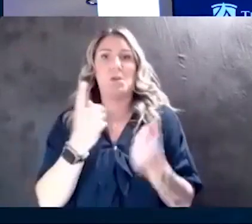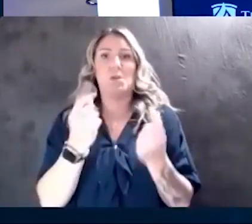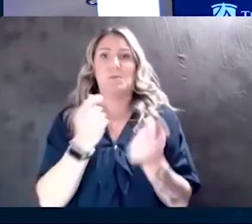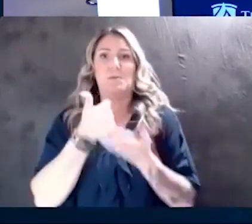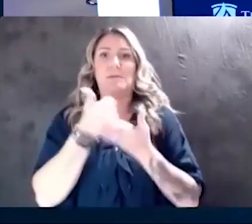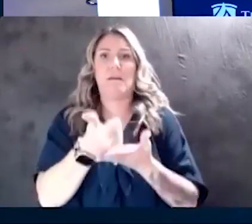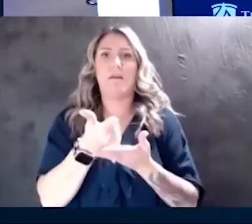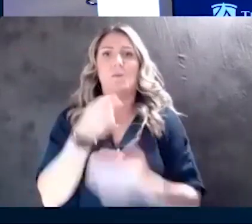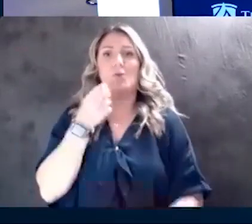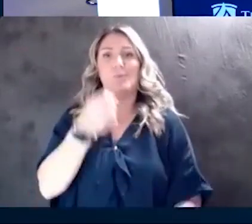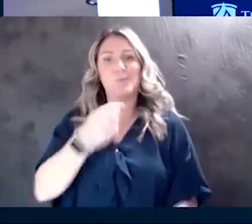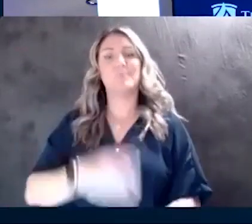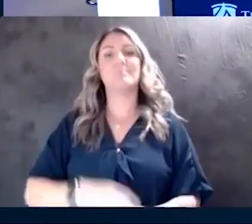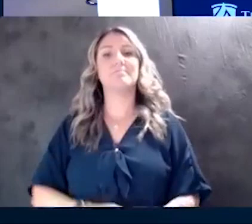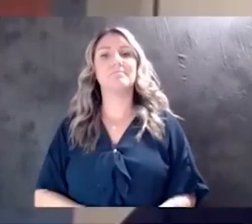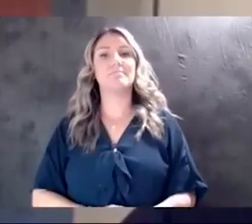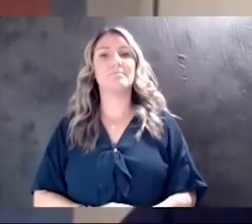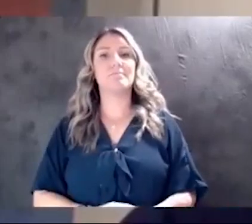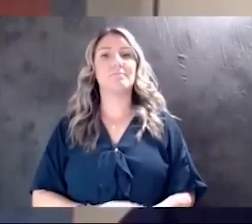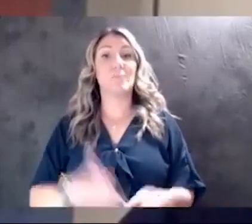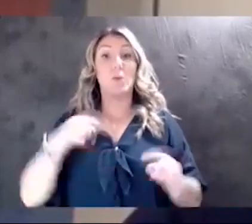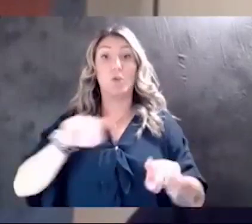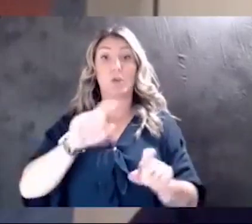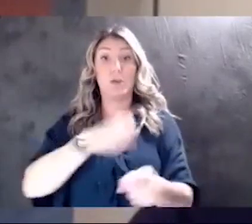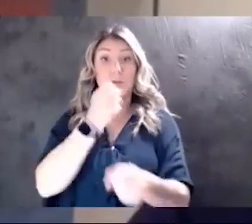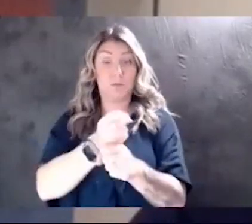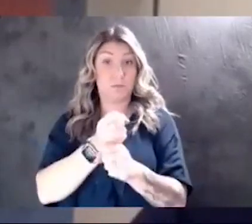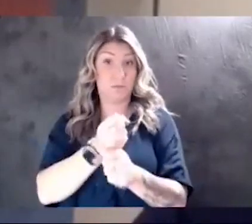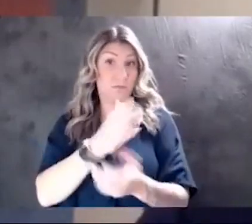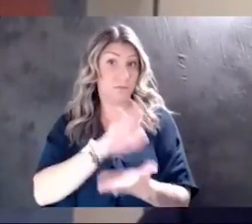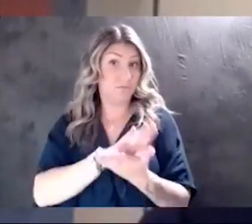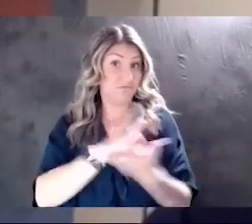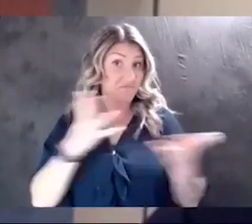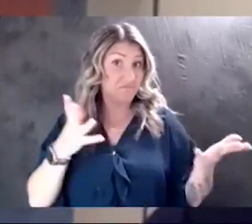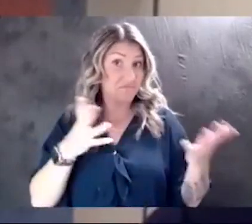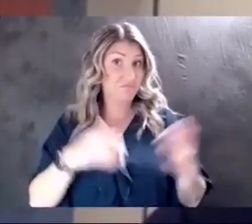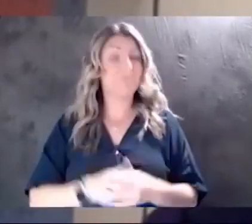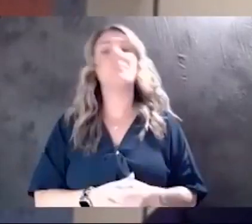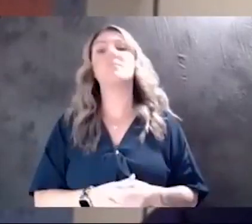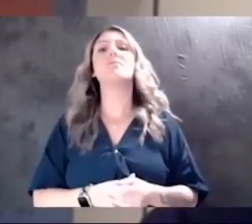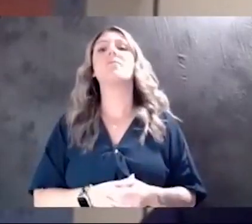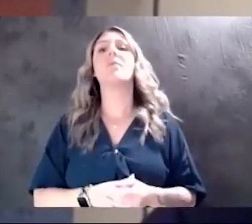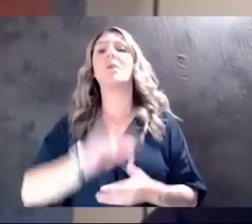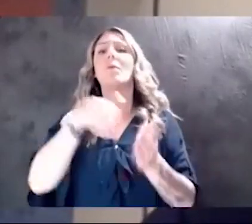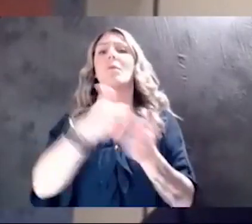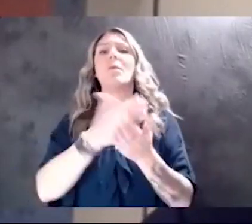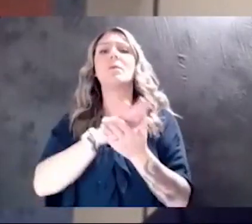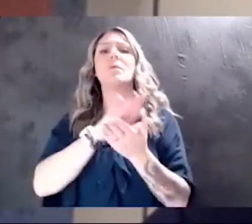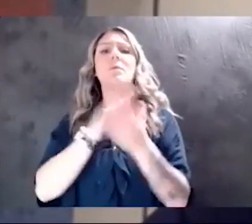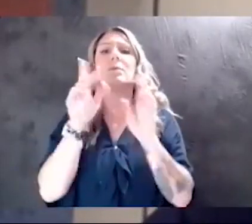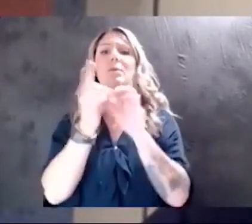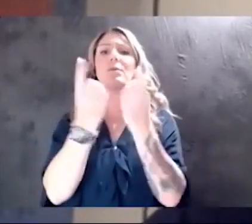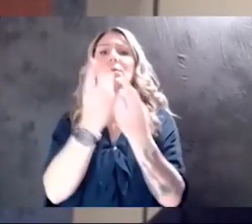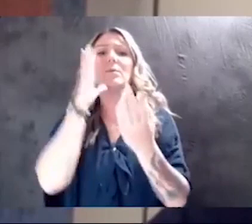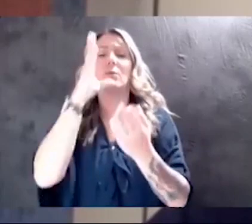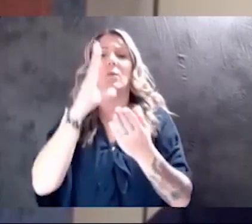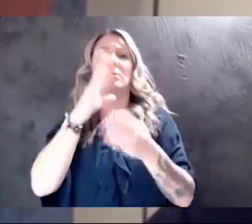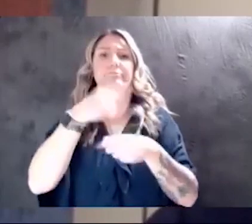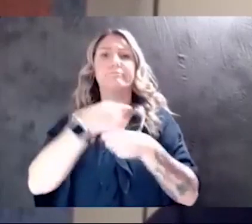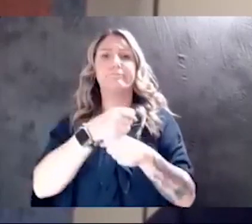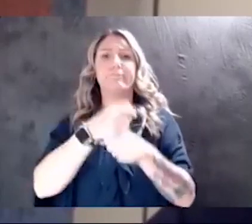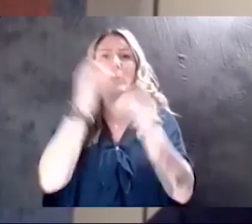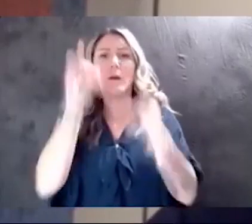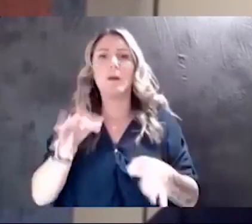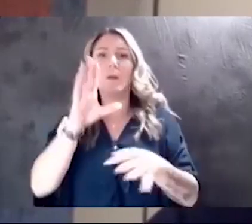you this year? You know, I think all the school districts will be making decisions that their boards